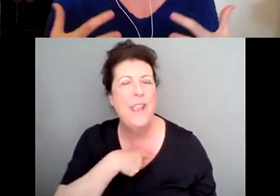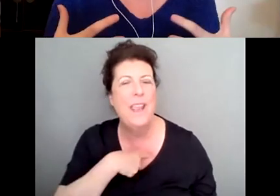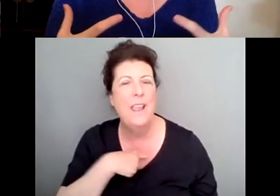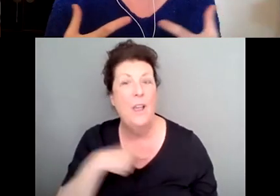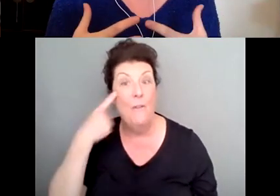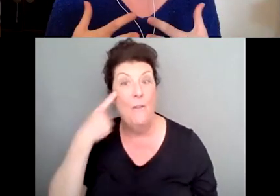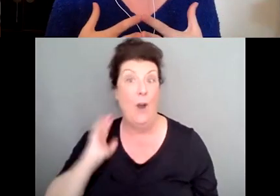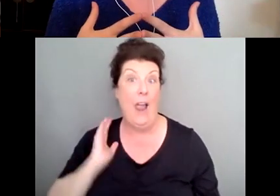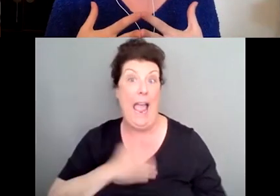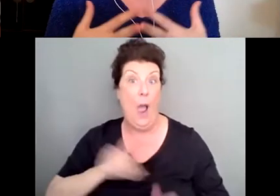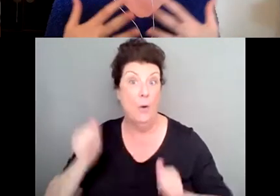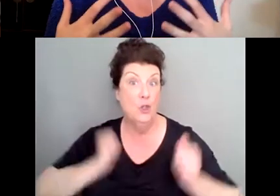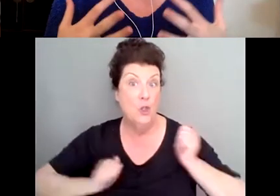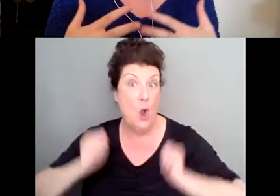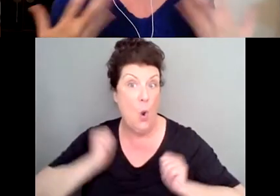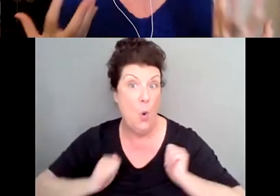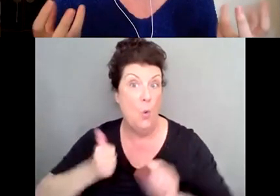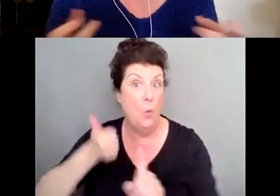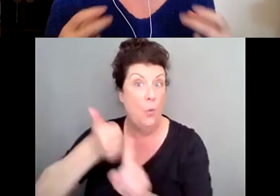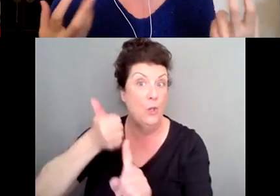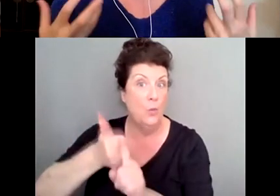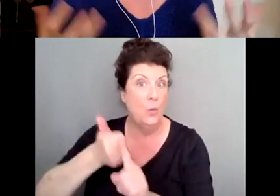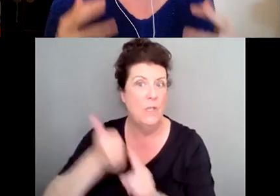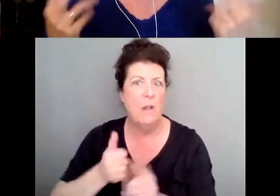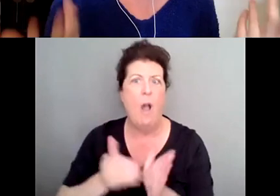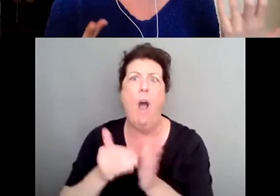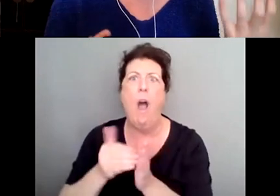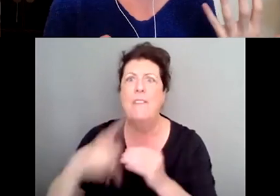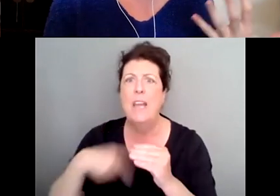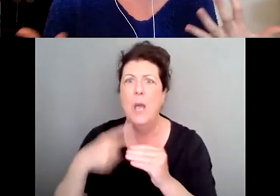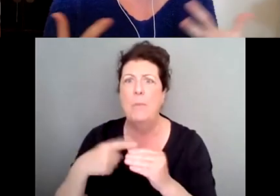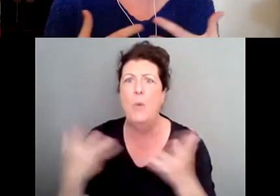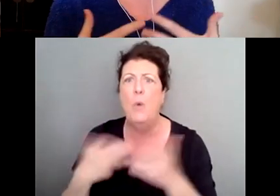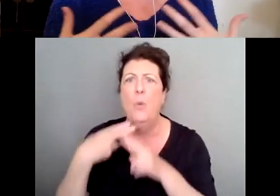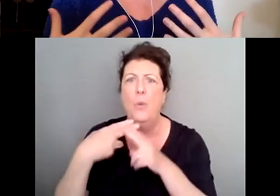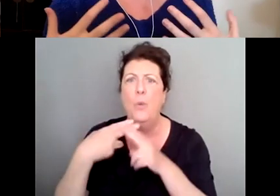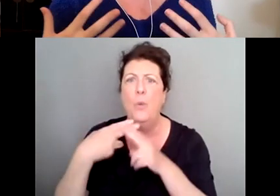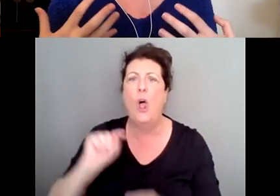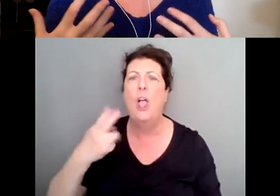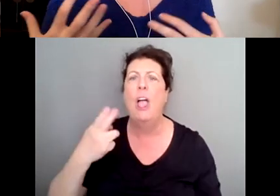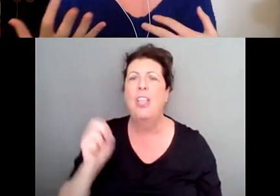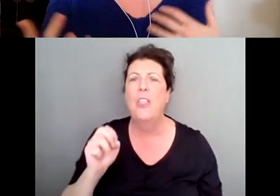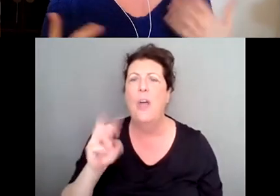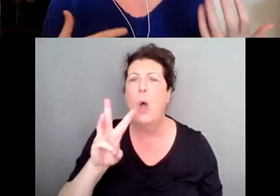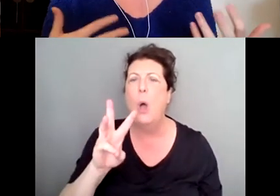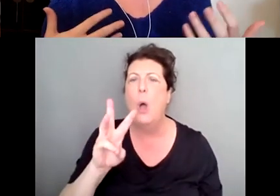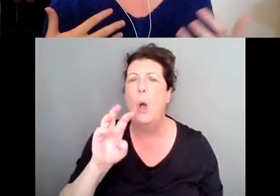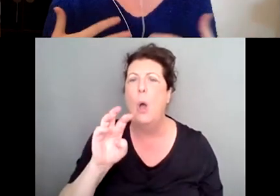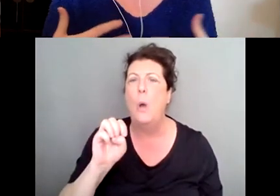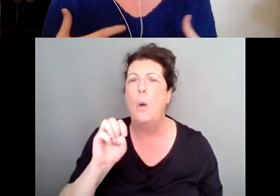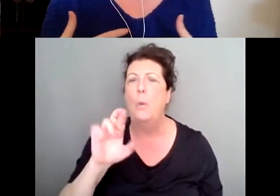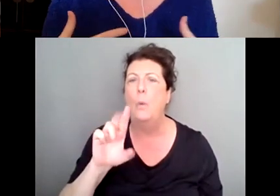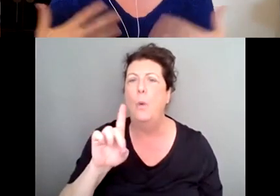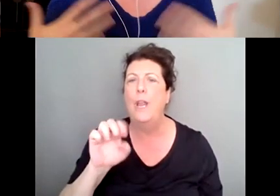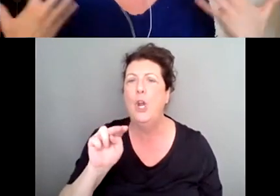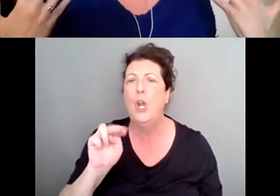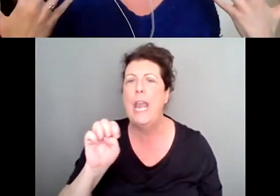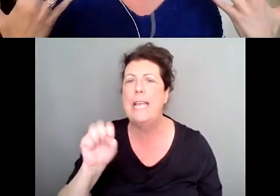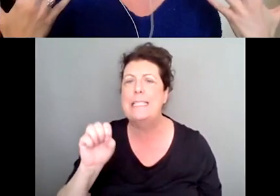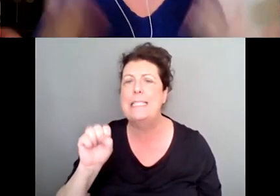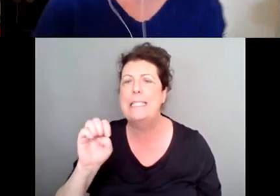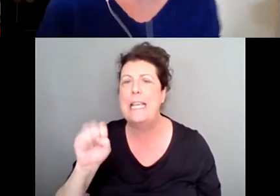for our show, which was so often about like what we call the weirdnesses, like to just sort of like